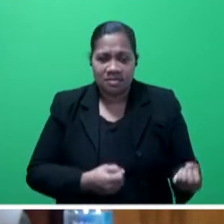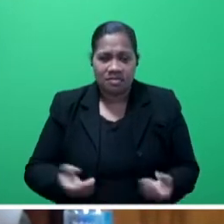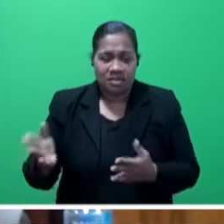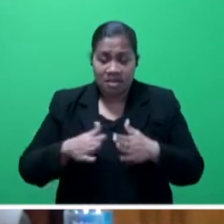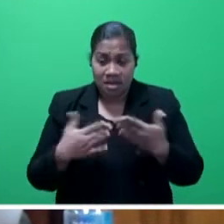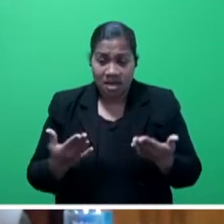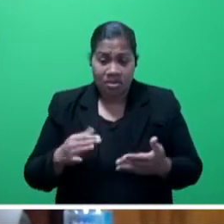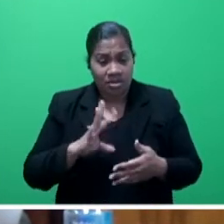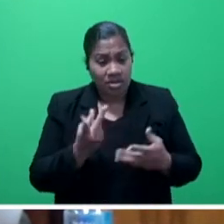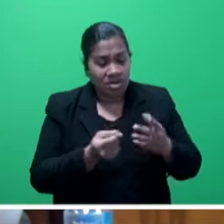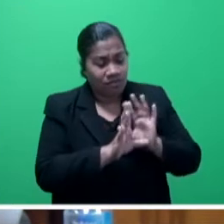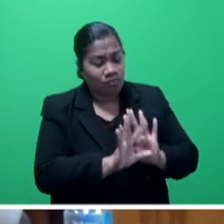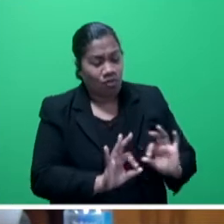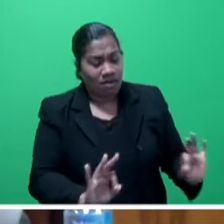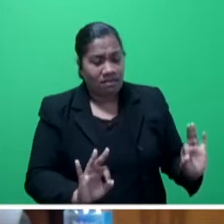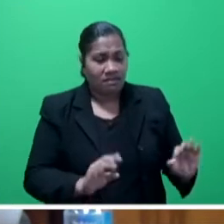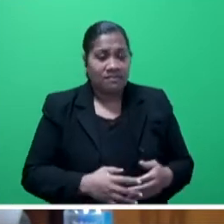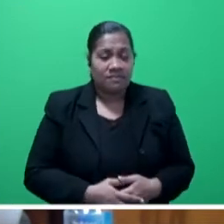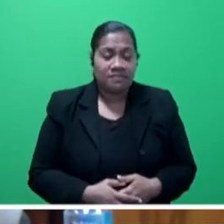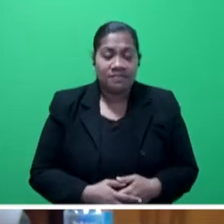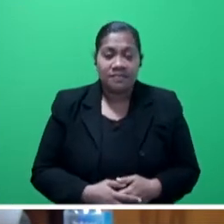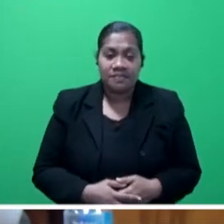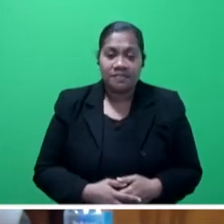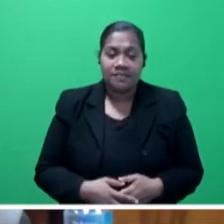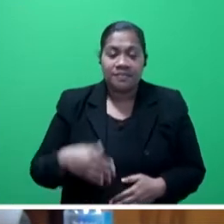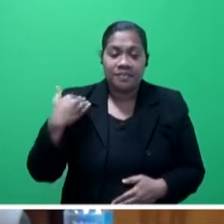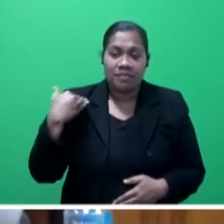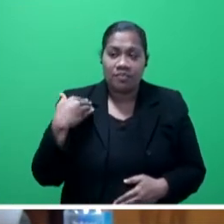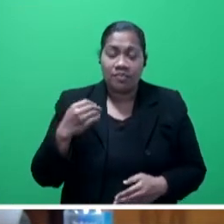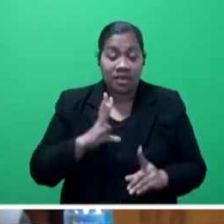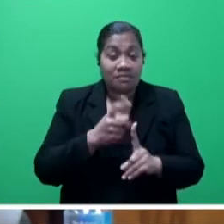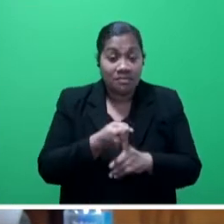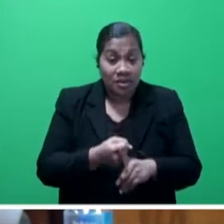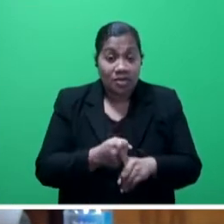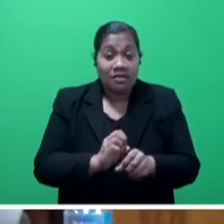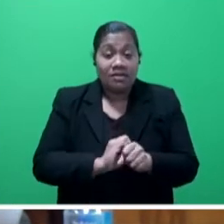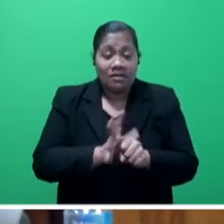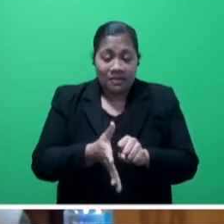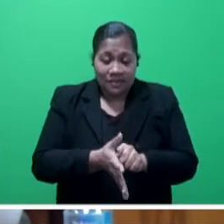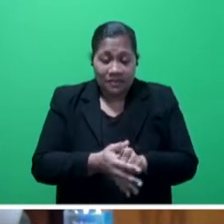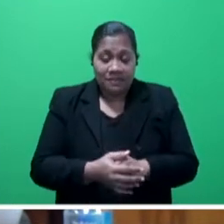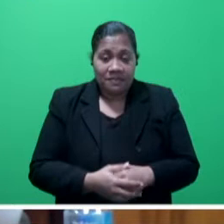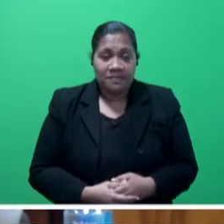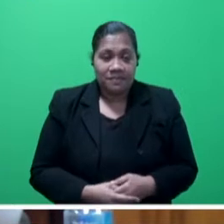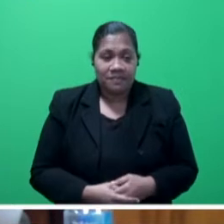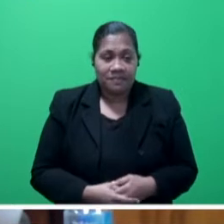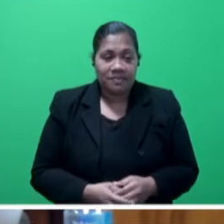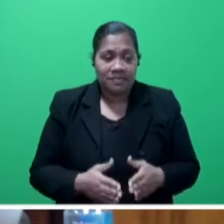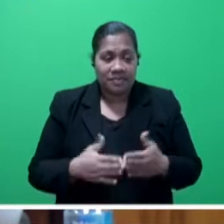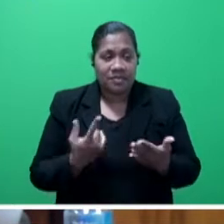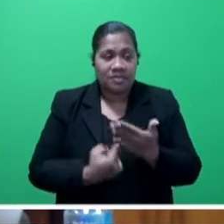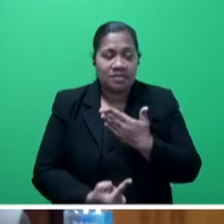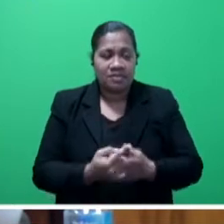quiet, Mr. Speaker said. Mr. Speaker, the impact of the pandemic and the war on production and supply chains have sparked